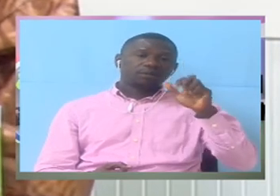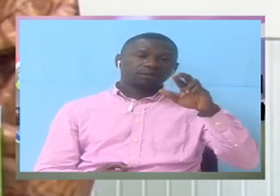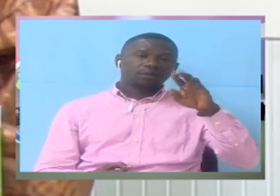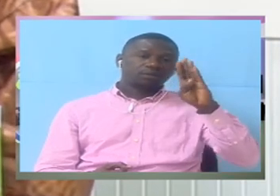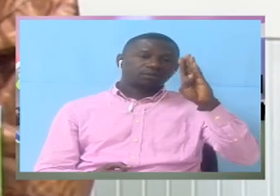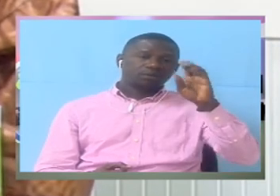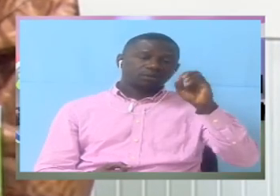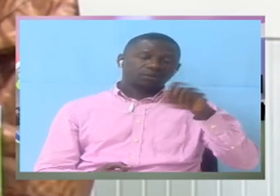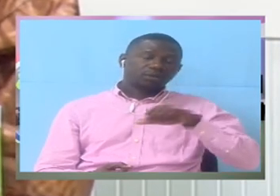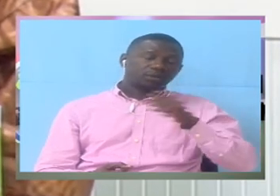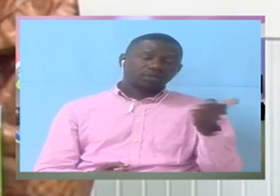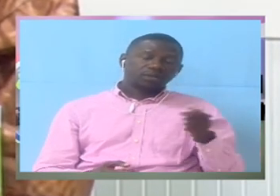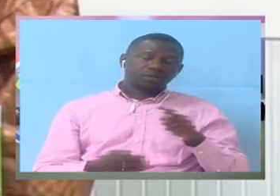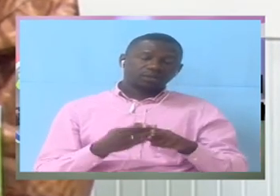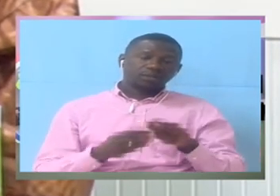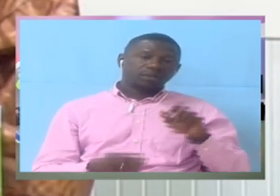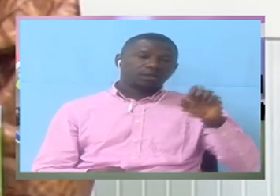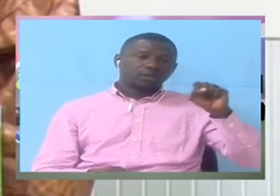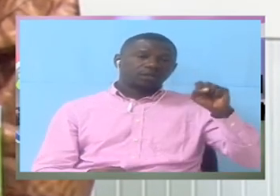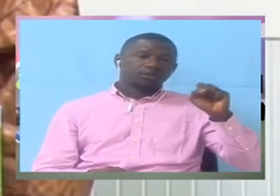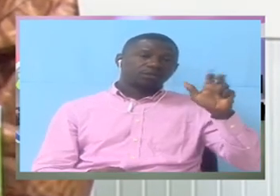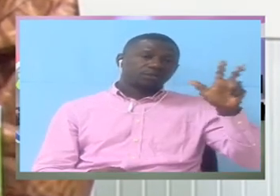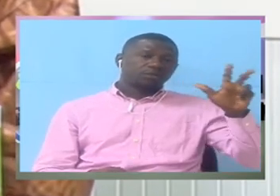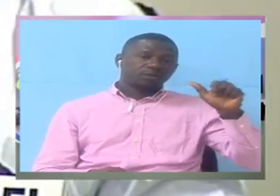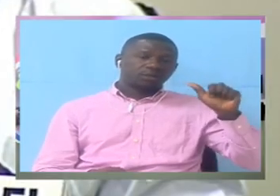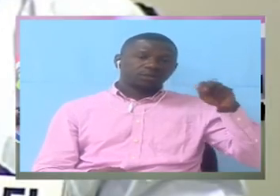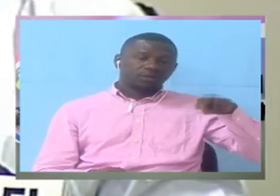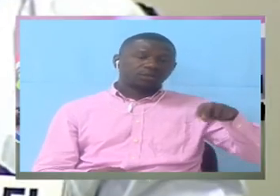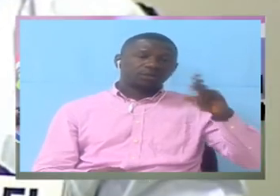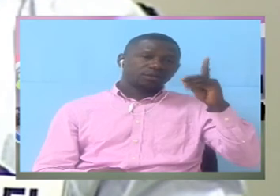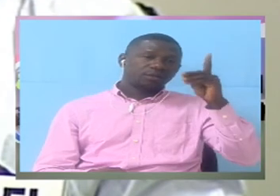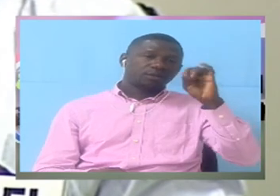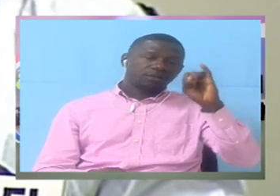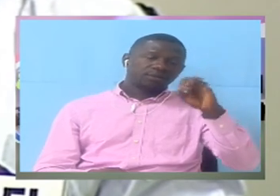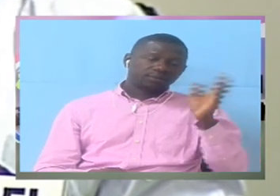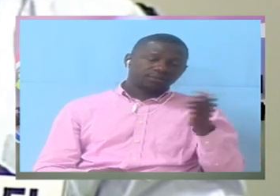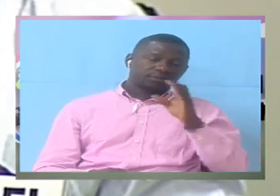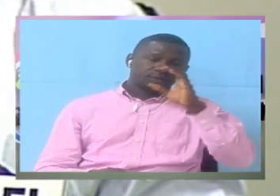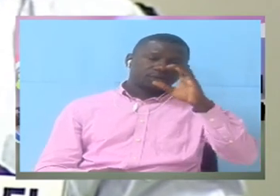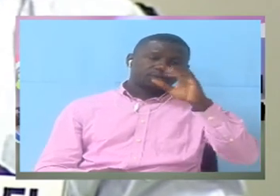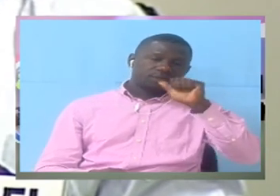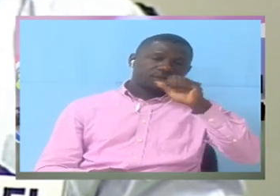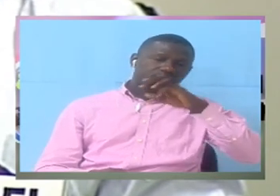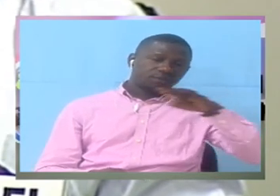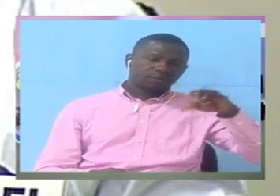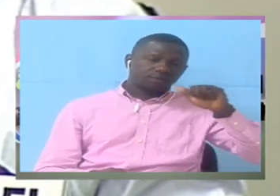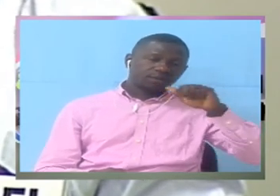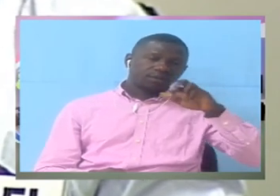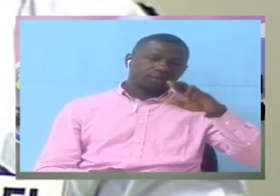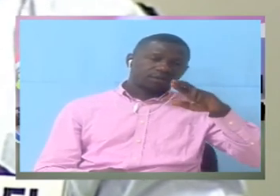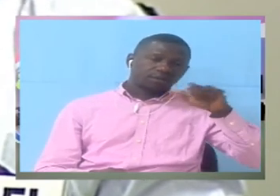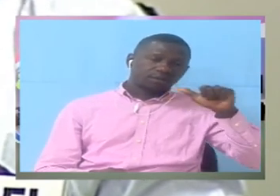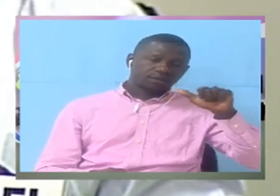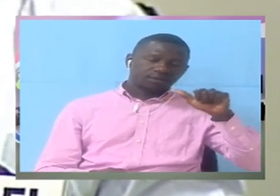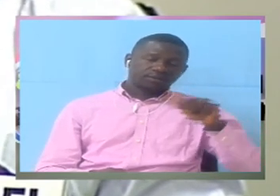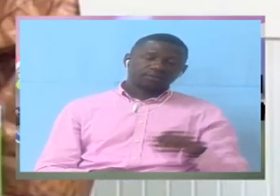And Suwani Kamara. And you are all ex-servicemen. And we were all ex-soldiers.